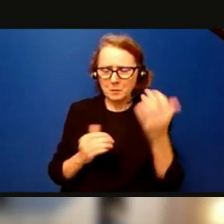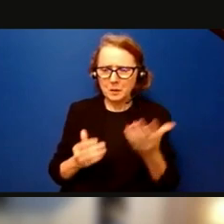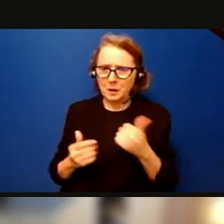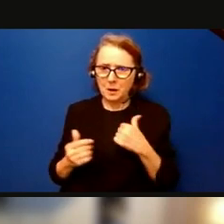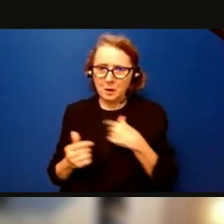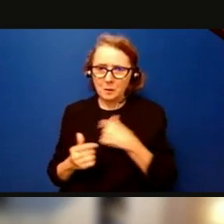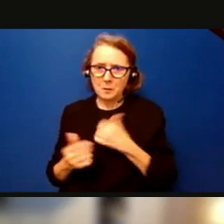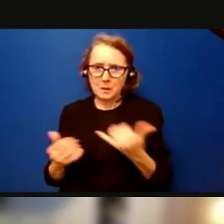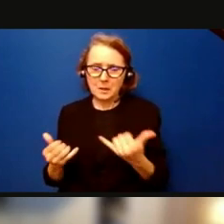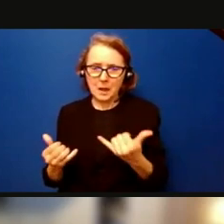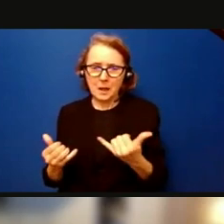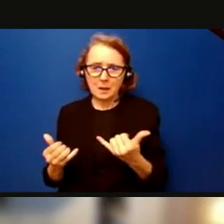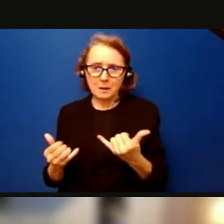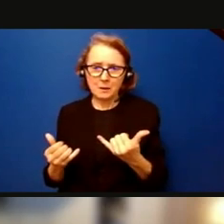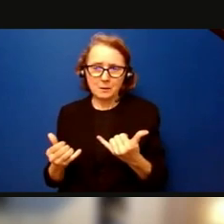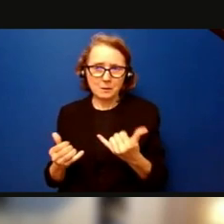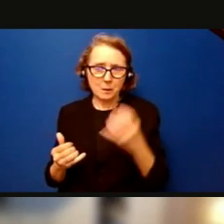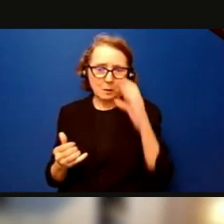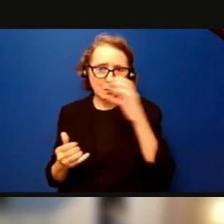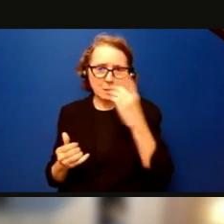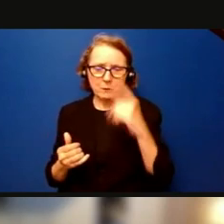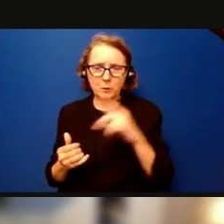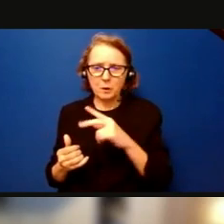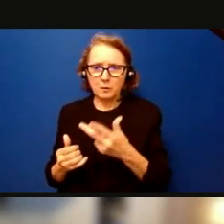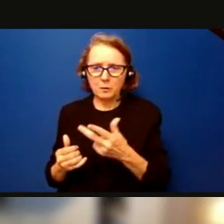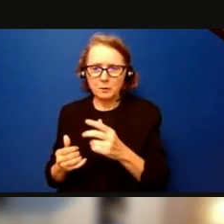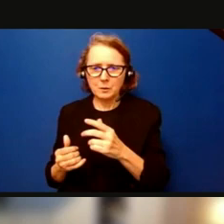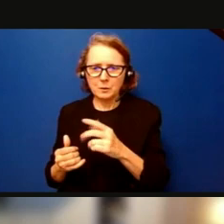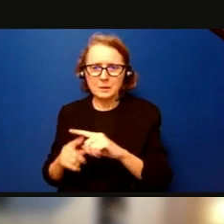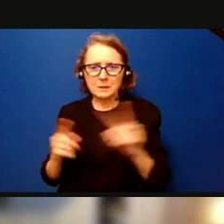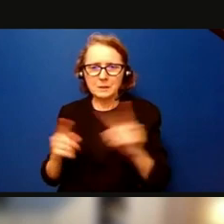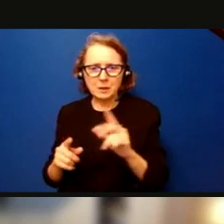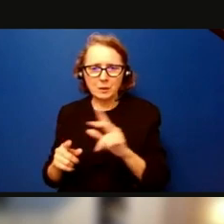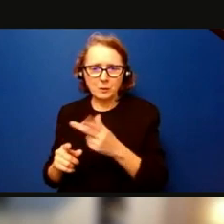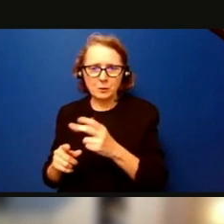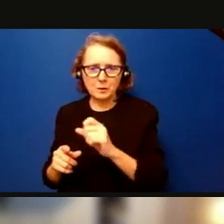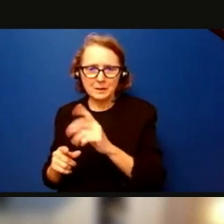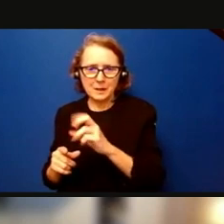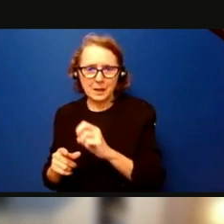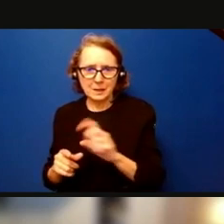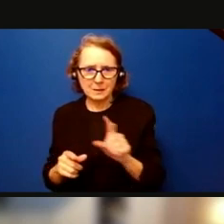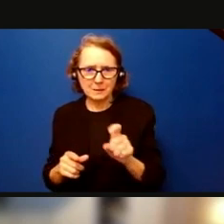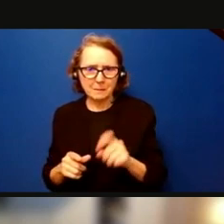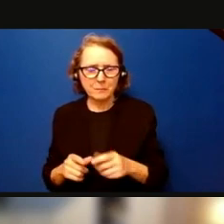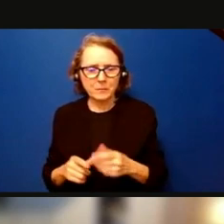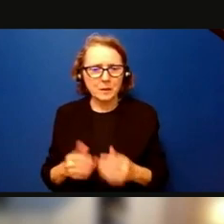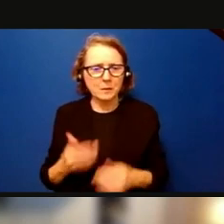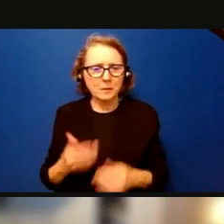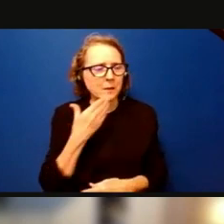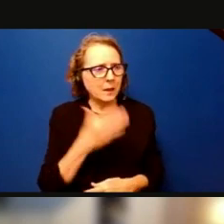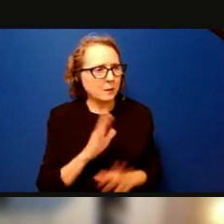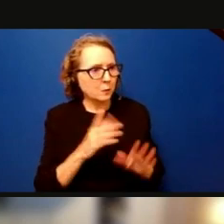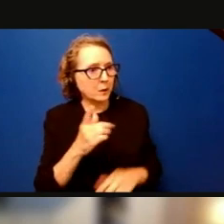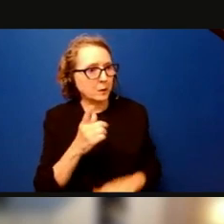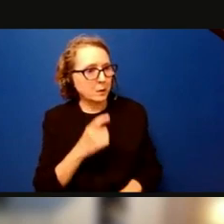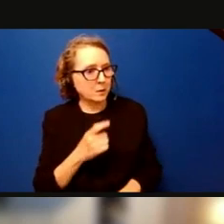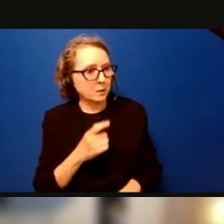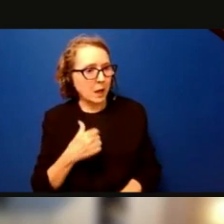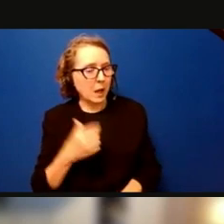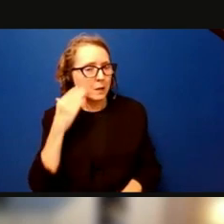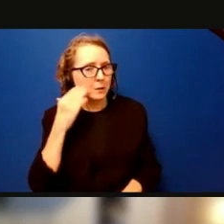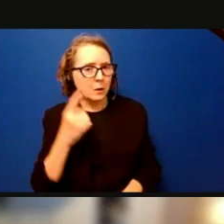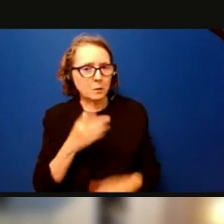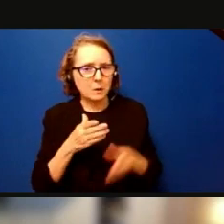up to look for another third site? Well, thank you. That's a great question. I know one way